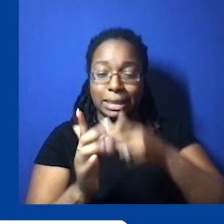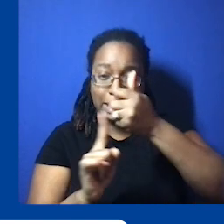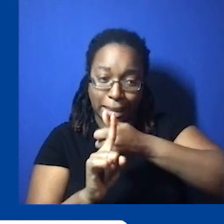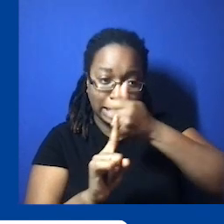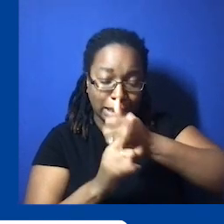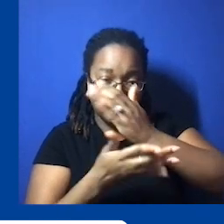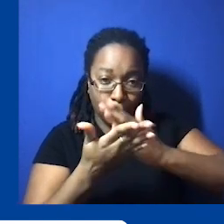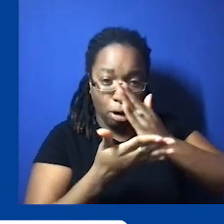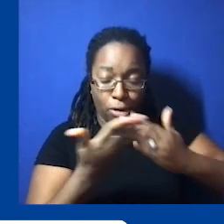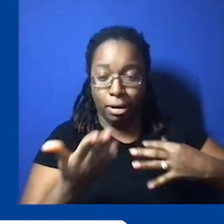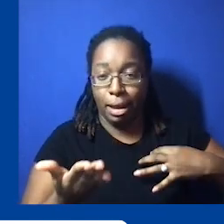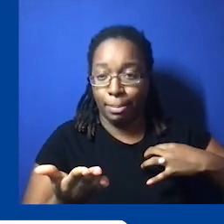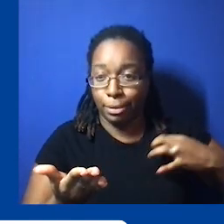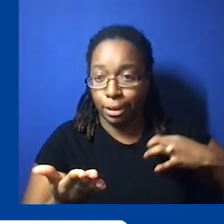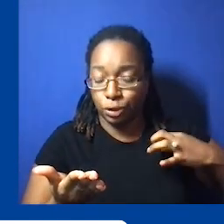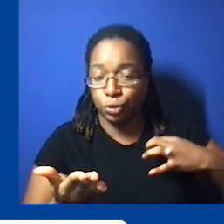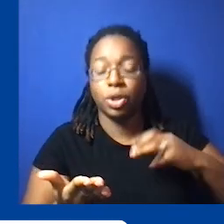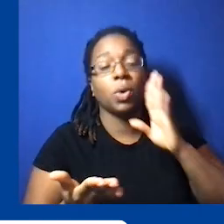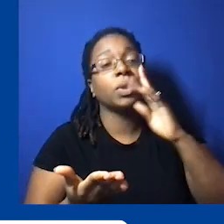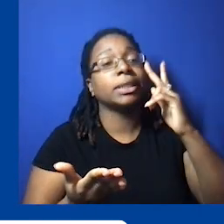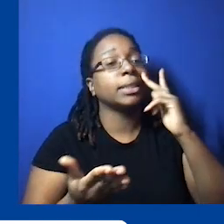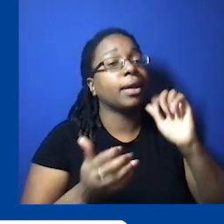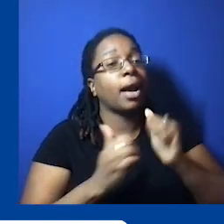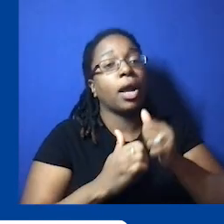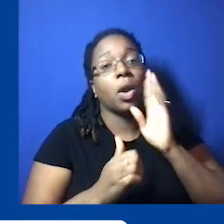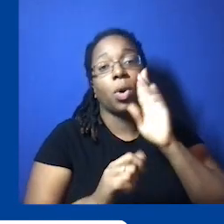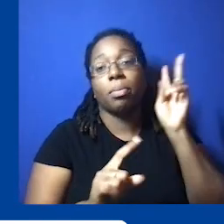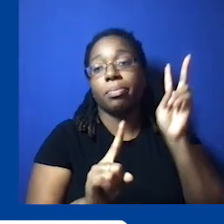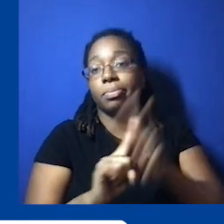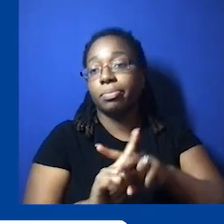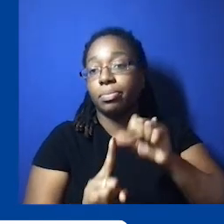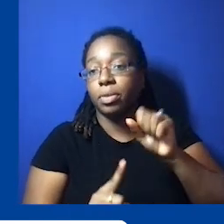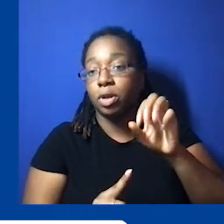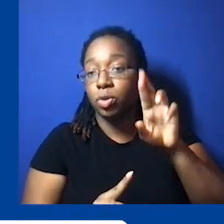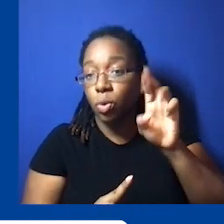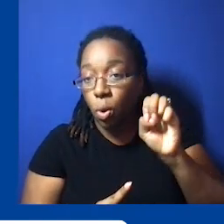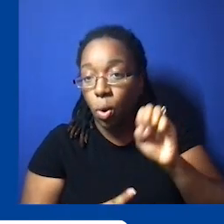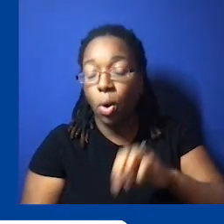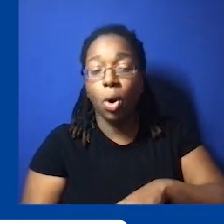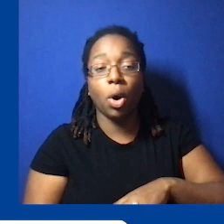application. And I'm going to tell you all how it's going to be scored, what the point value is.